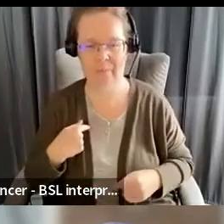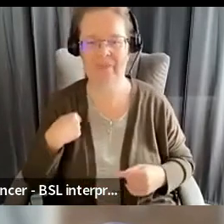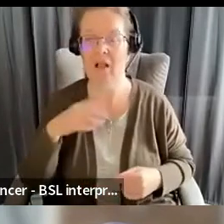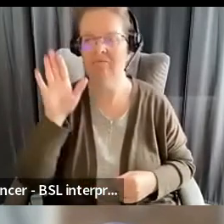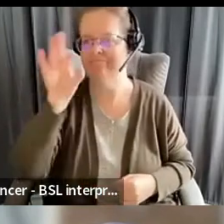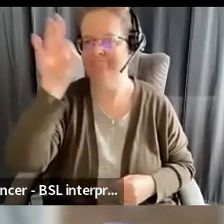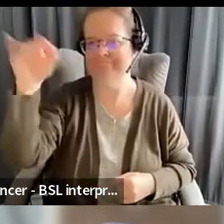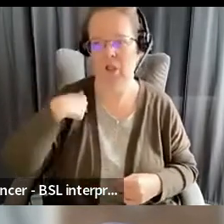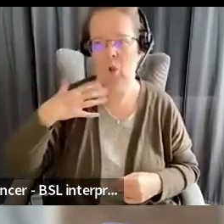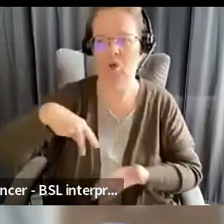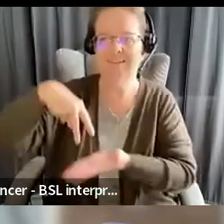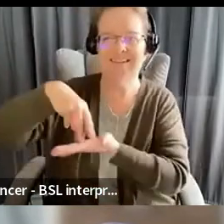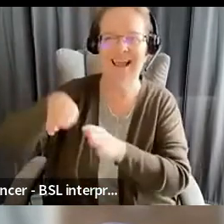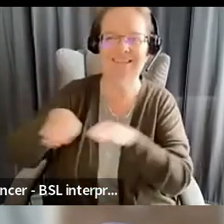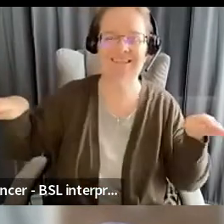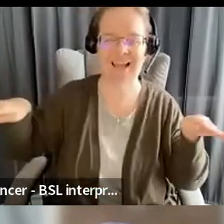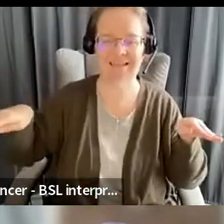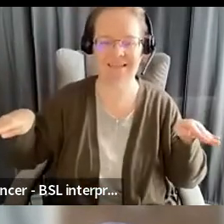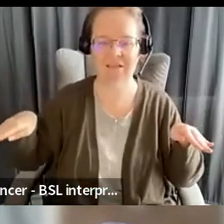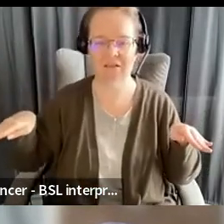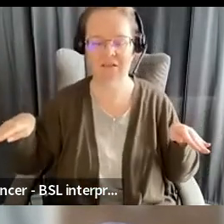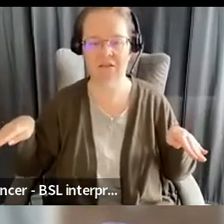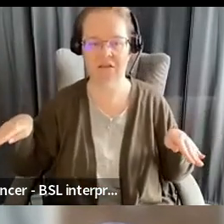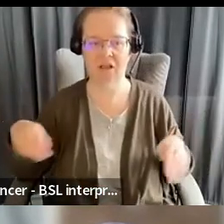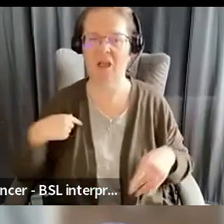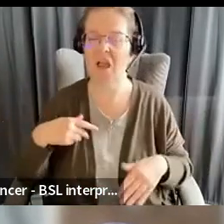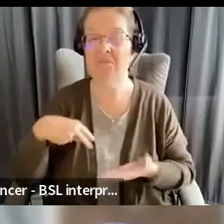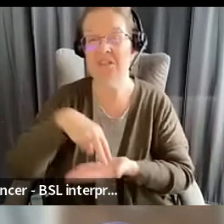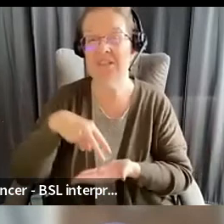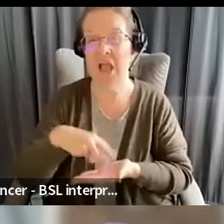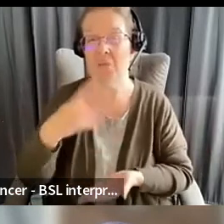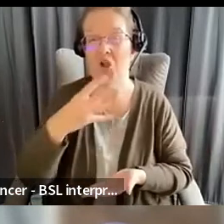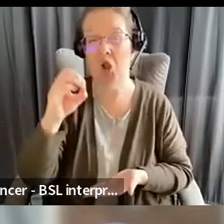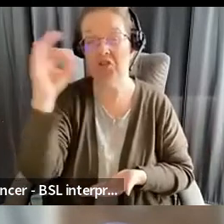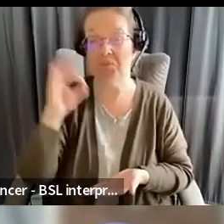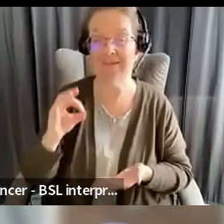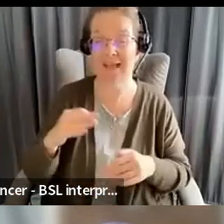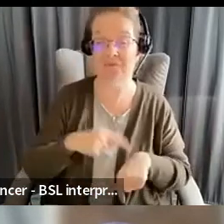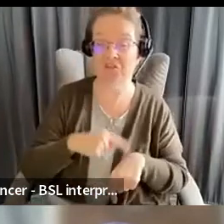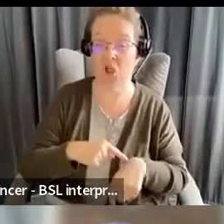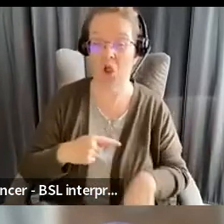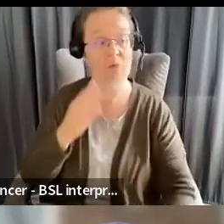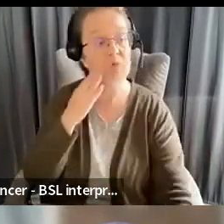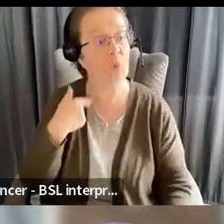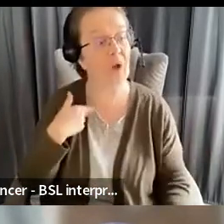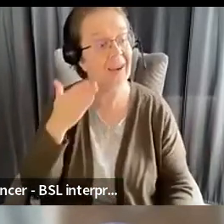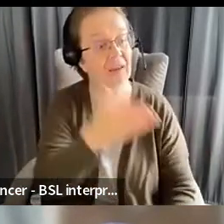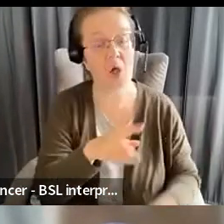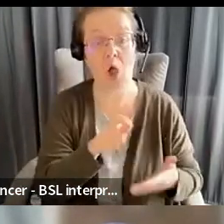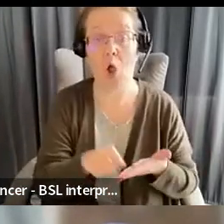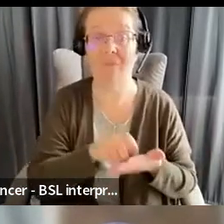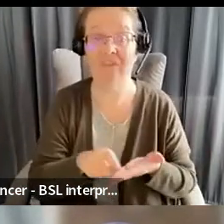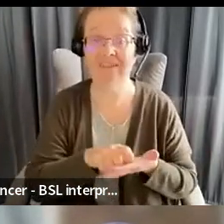desk, saying I'm probably standing 90% of the time during the day. And even when I go into the office, I